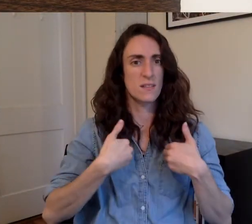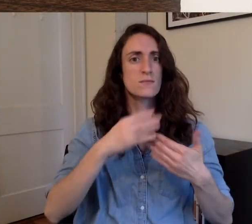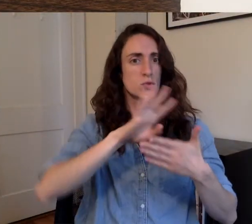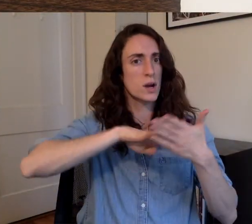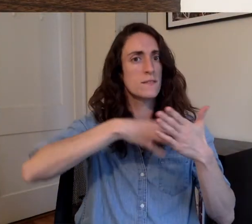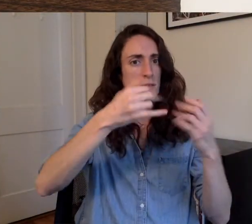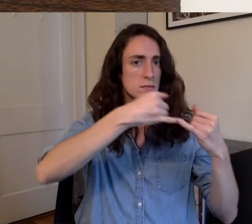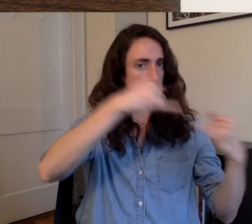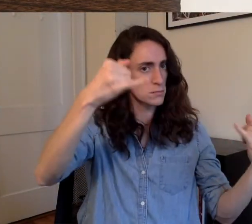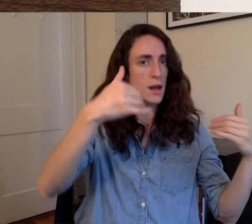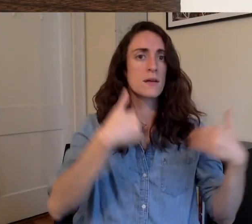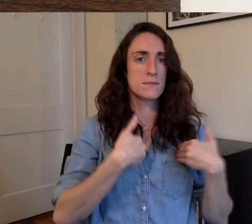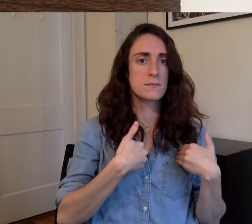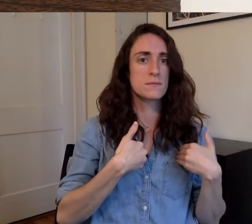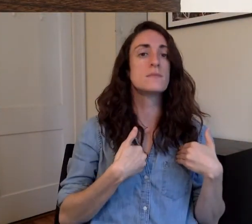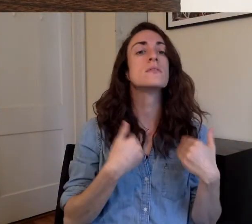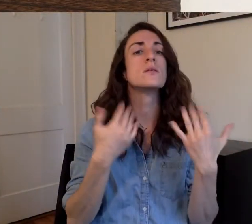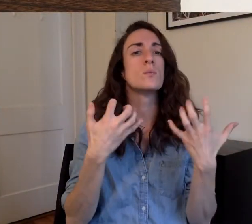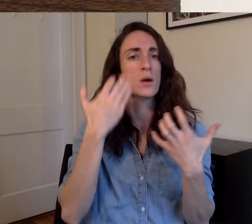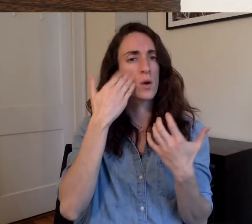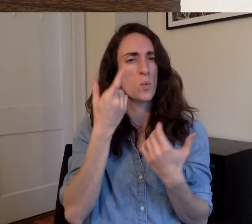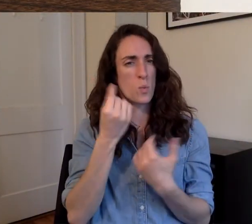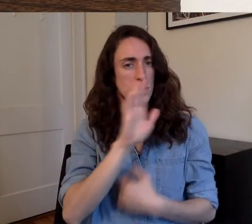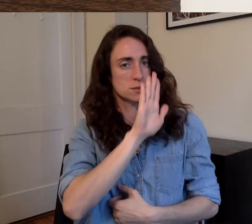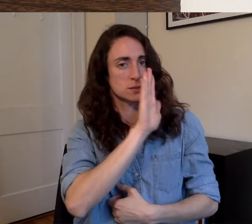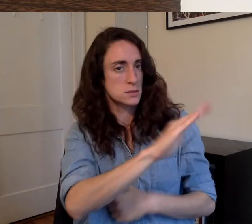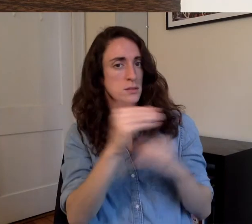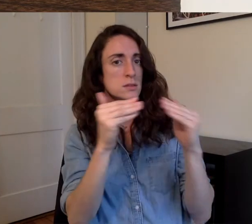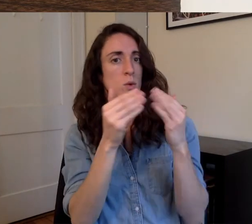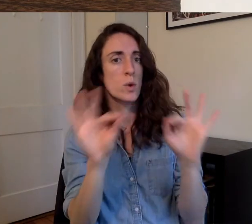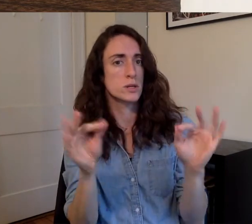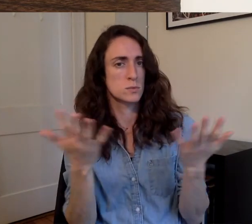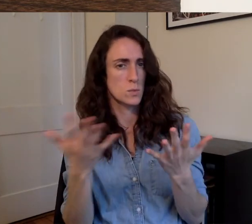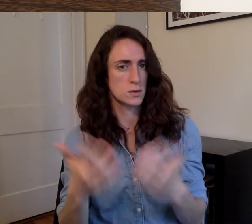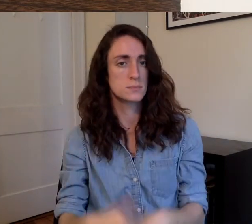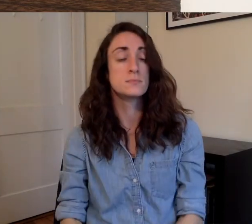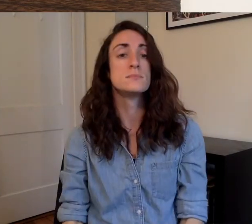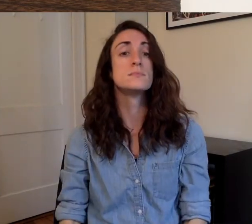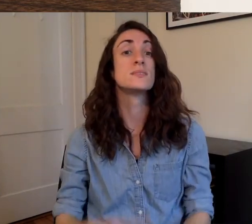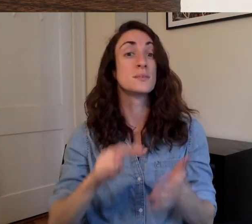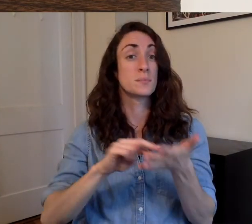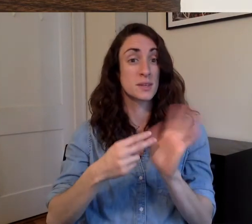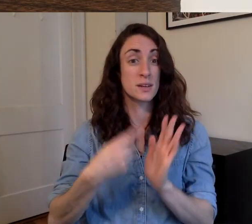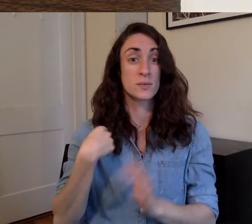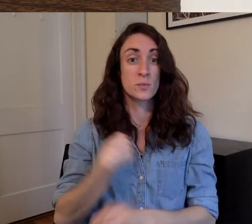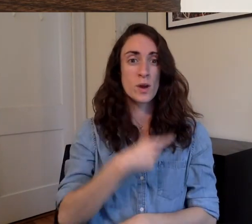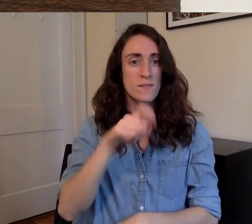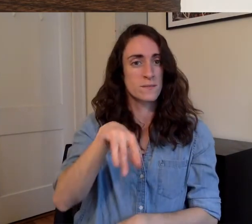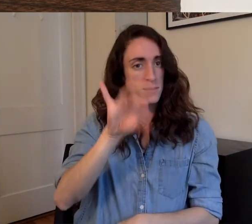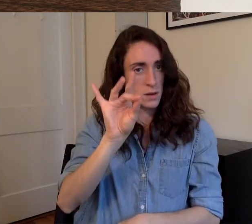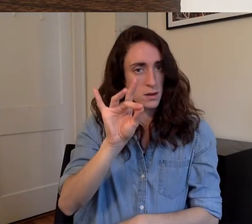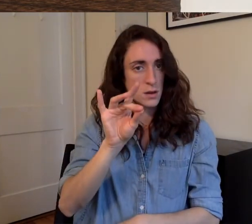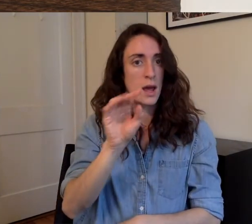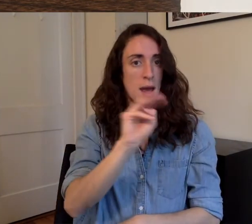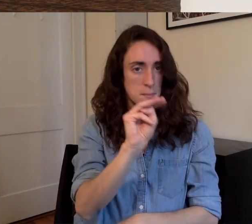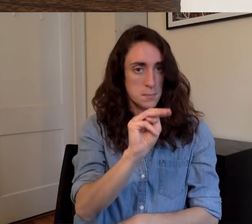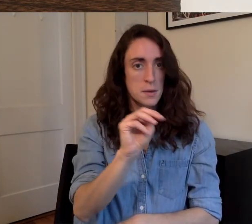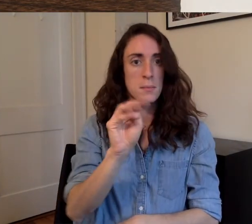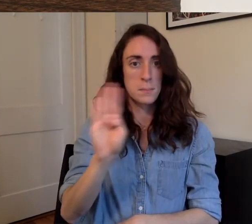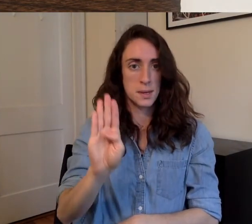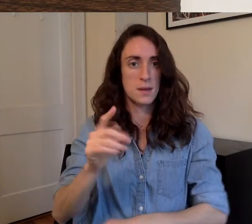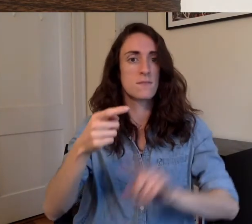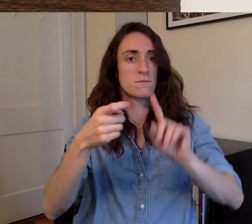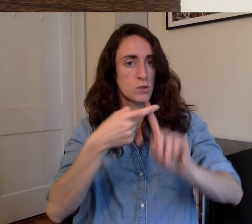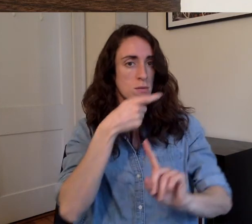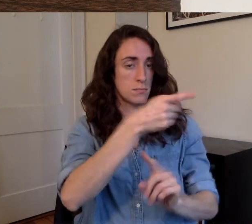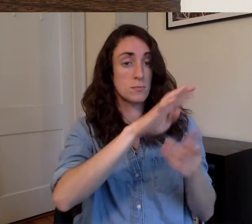So now suppose we have a graph, a line already on the graph, and we want to know what's the equation that matches that graph. So that means we need to find m and